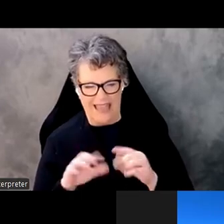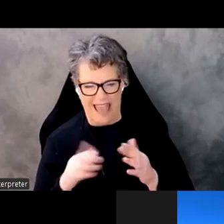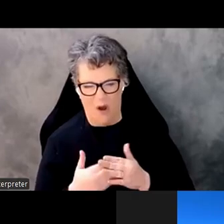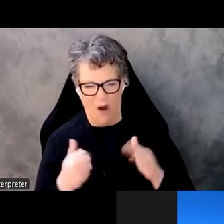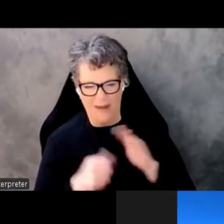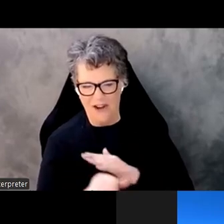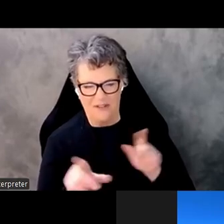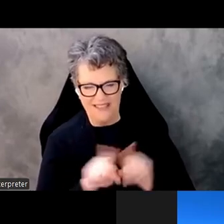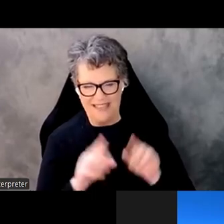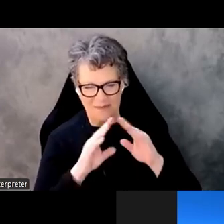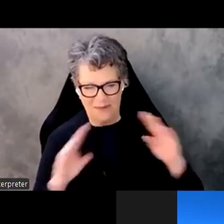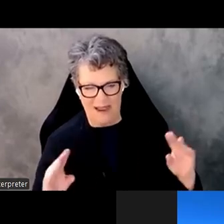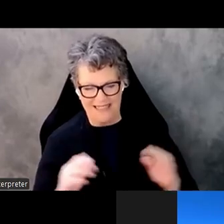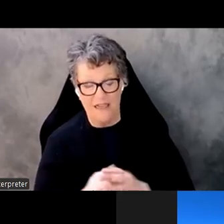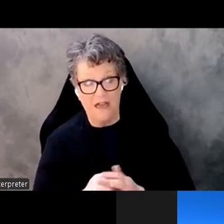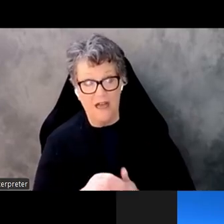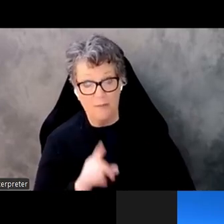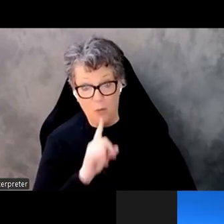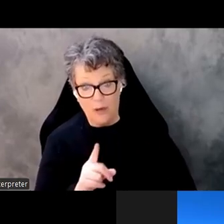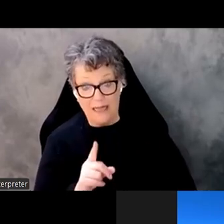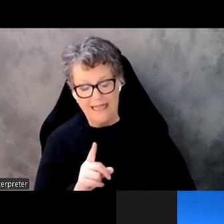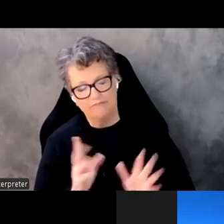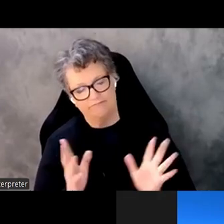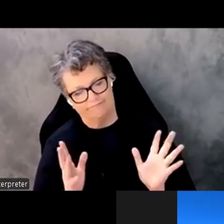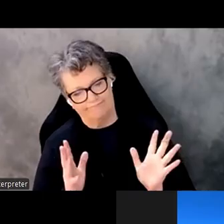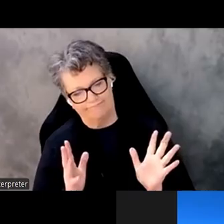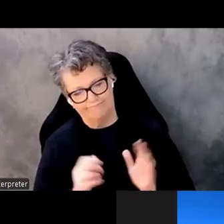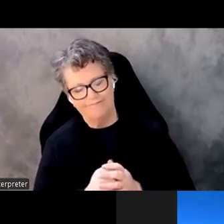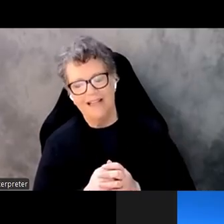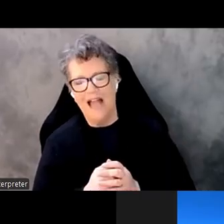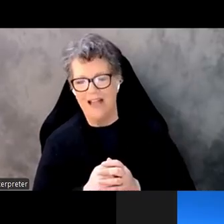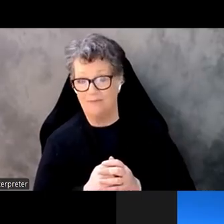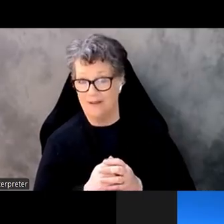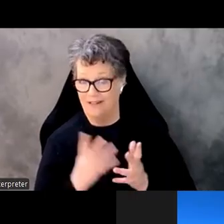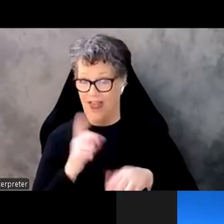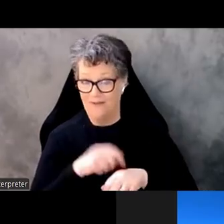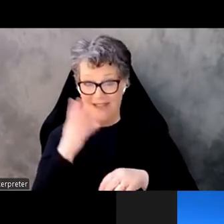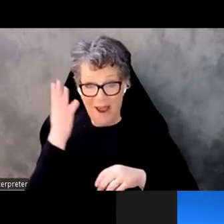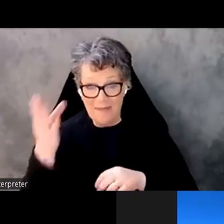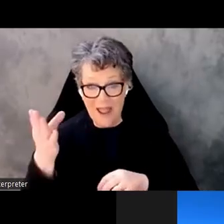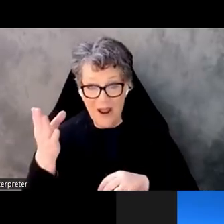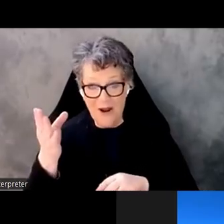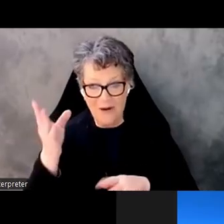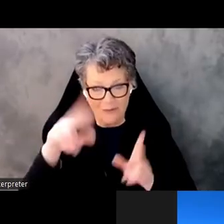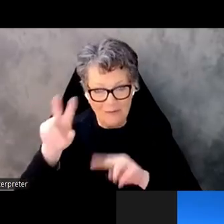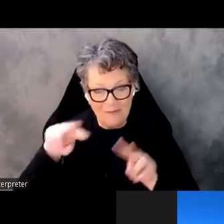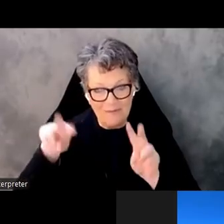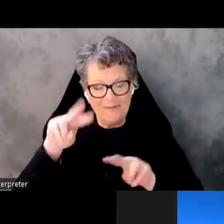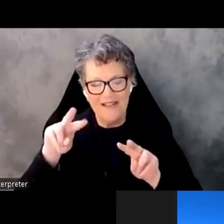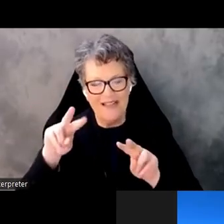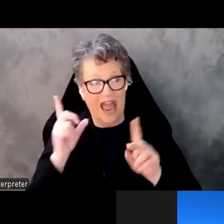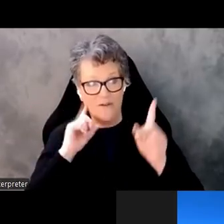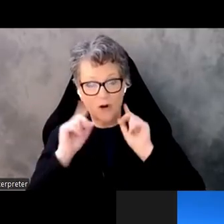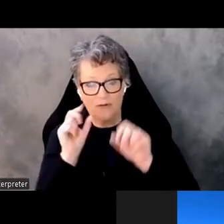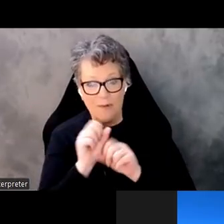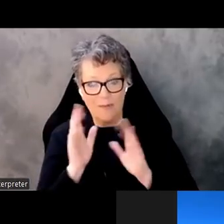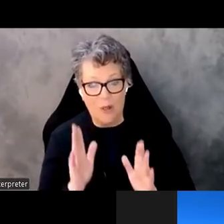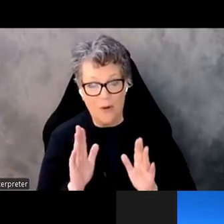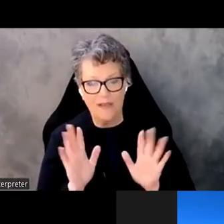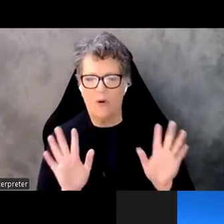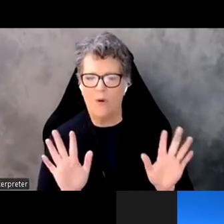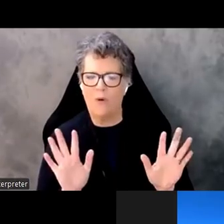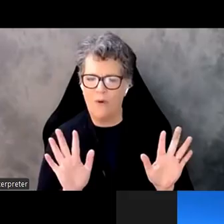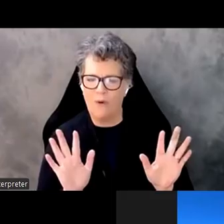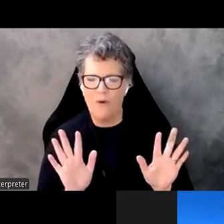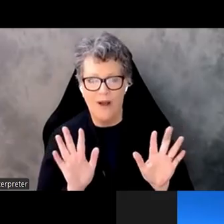the same space. In reality, it couldn't be further from the truth. I've spent a fair amount of time out there and have heard from employees that it is